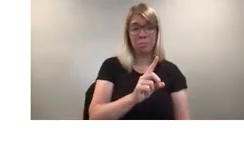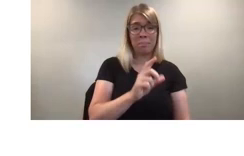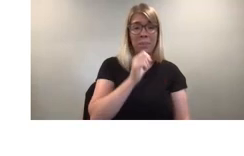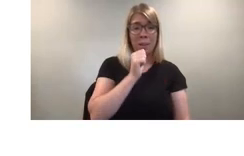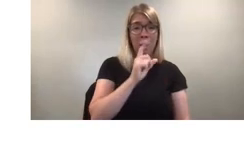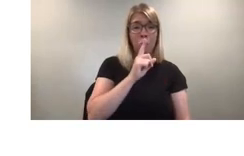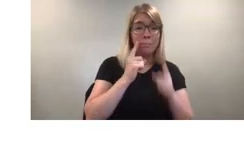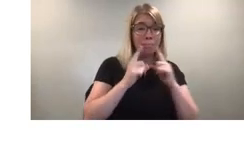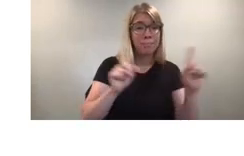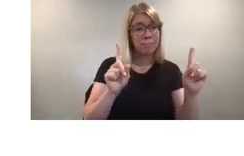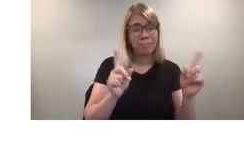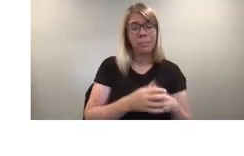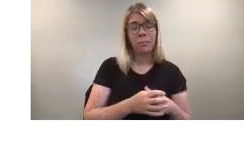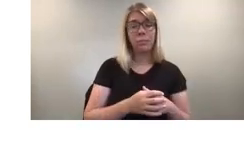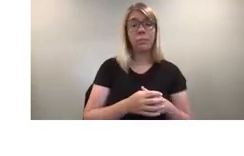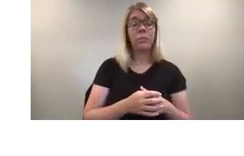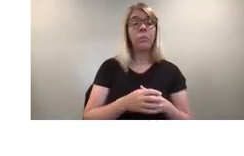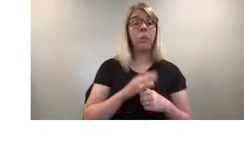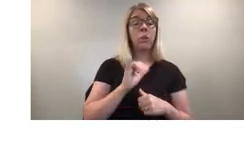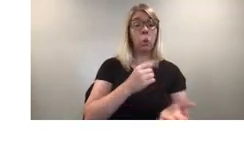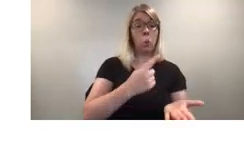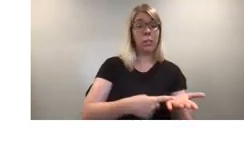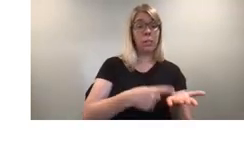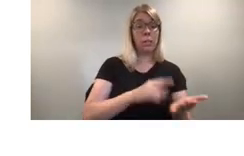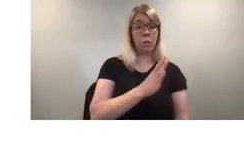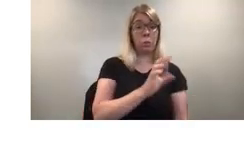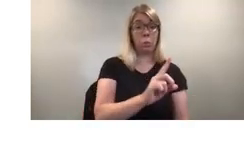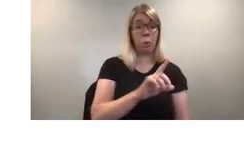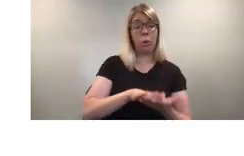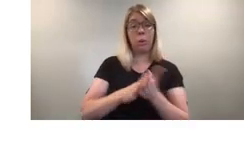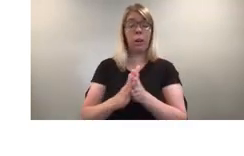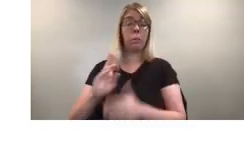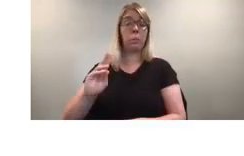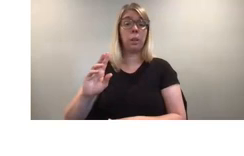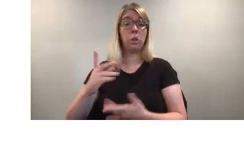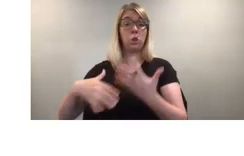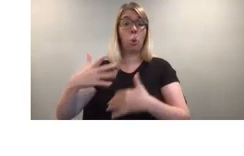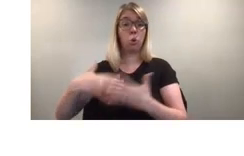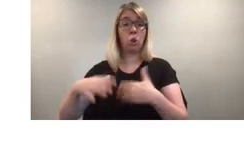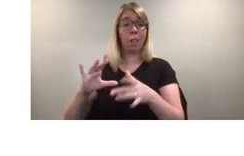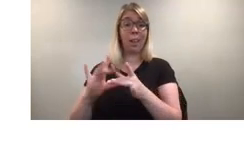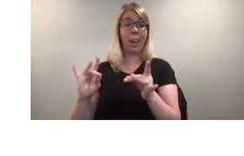to. And so converting the discussion board to a social annotation assignment is one way you can go from disposable to